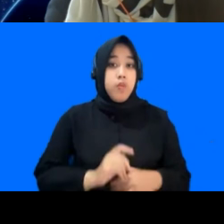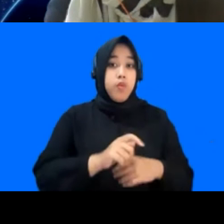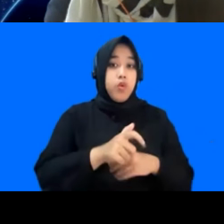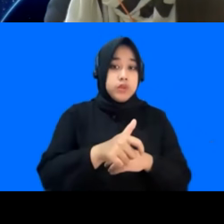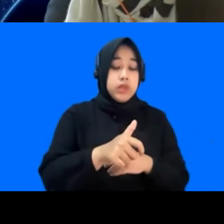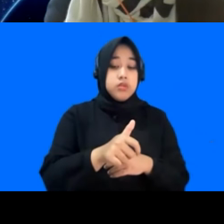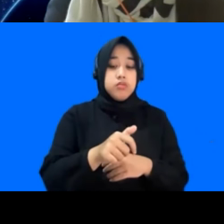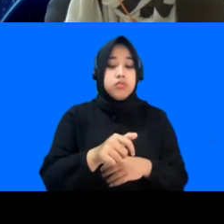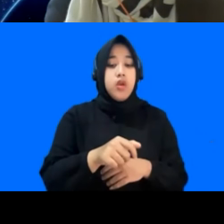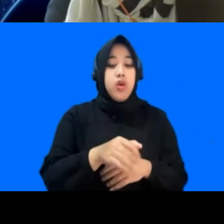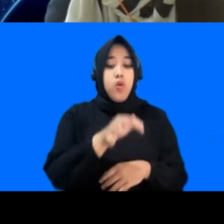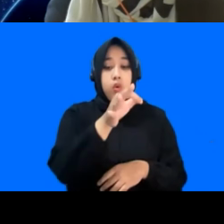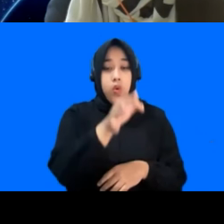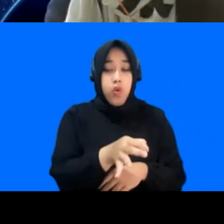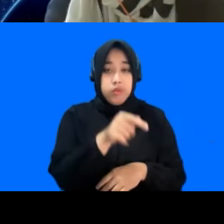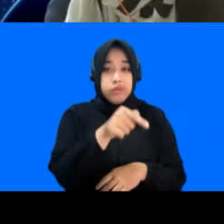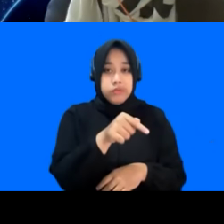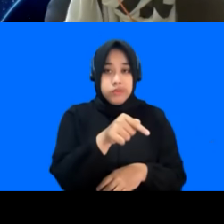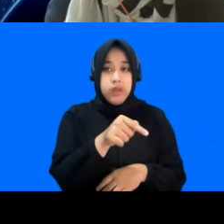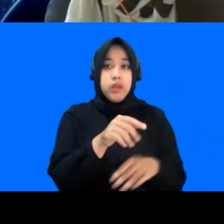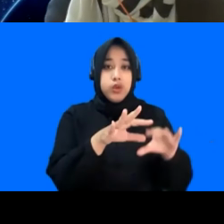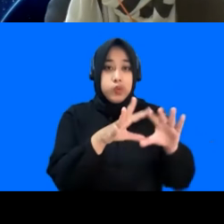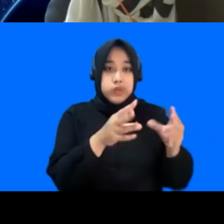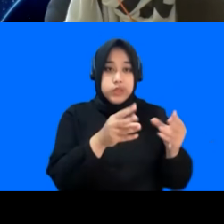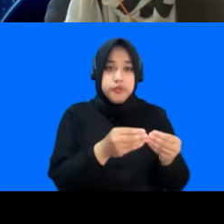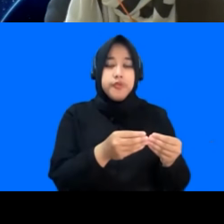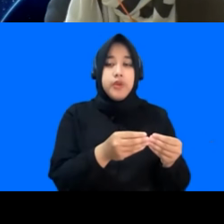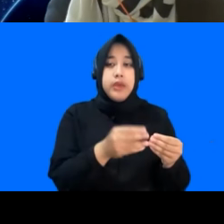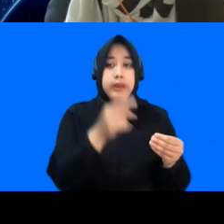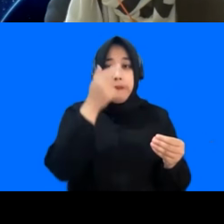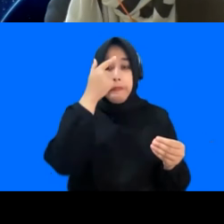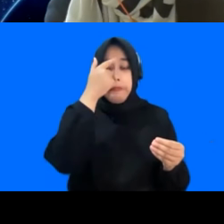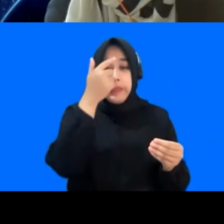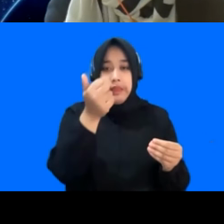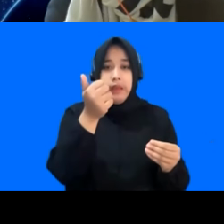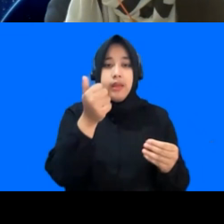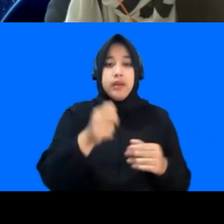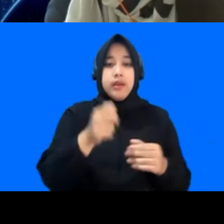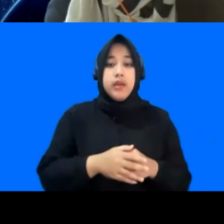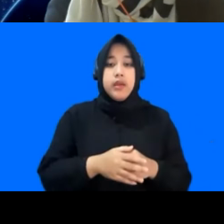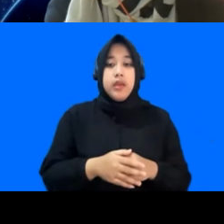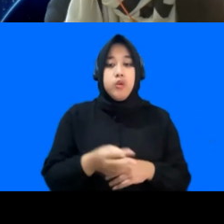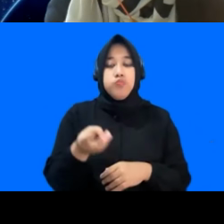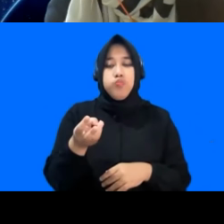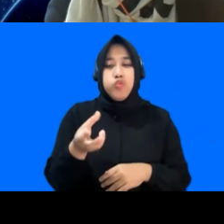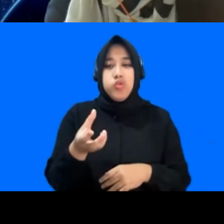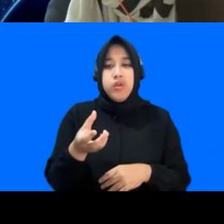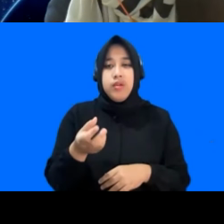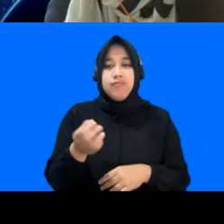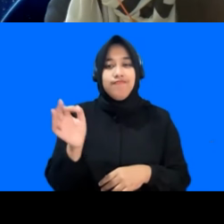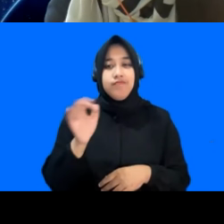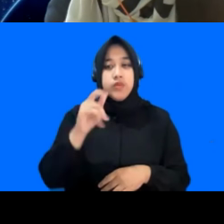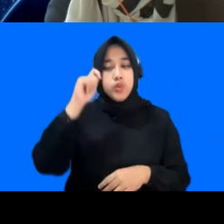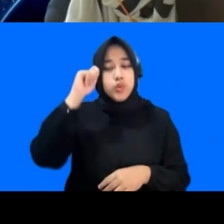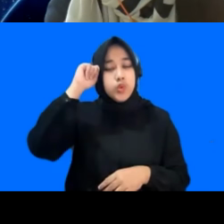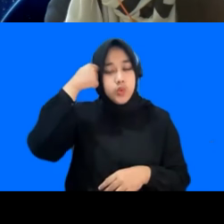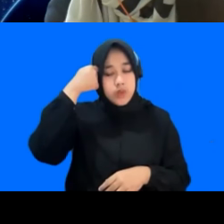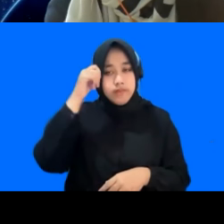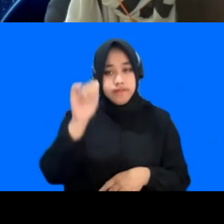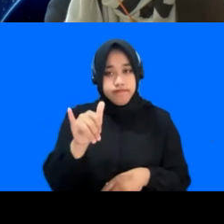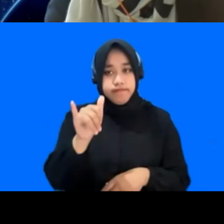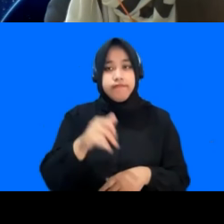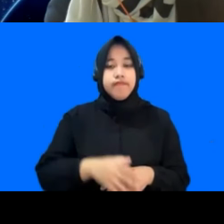easy path, but it is the only path to achieve a just and equitable future. Both the journey and the destination are worthy and